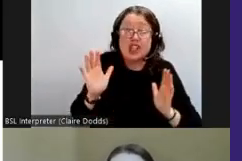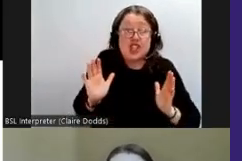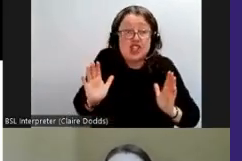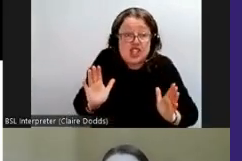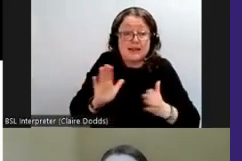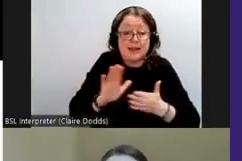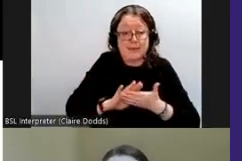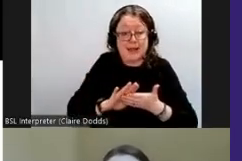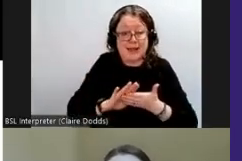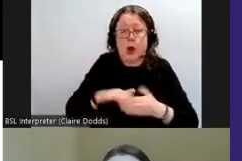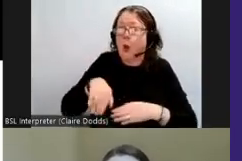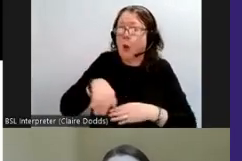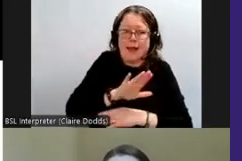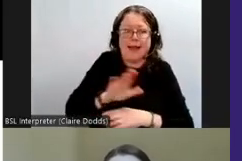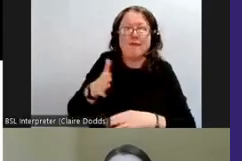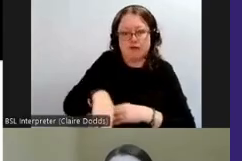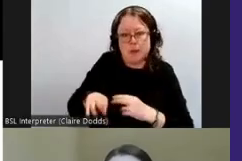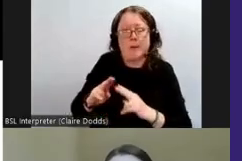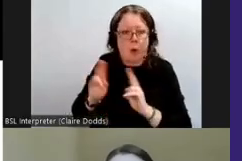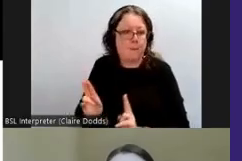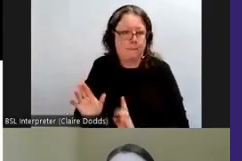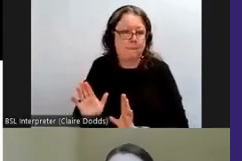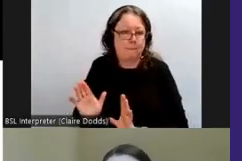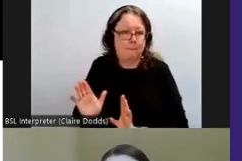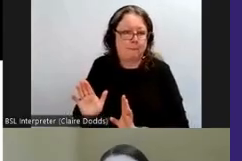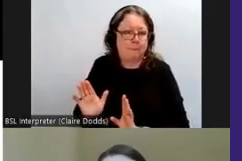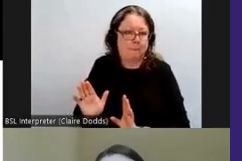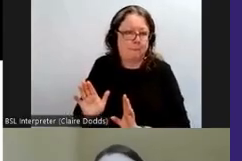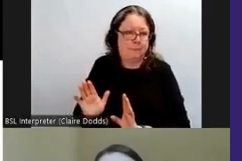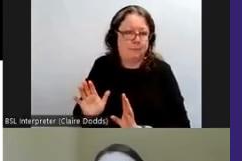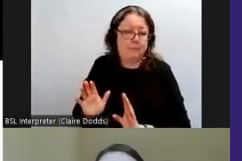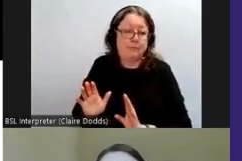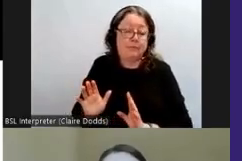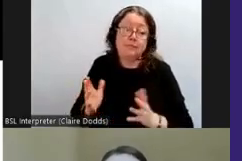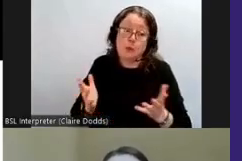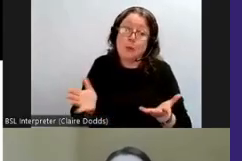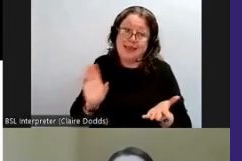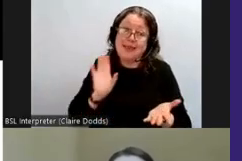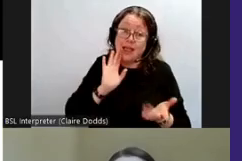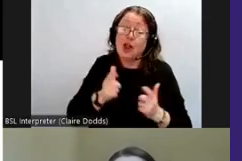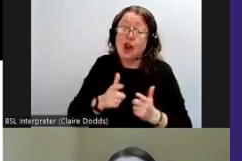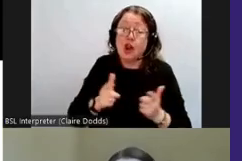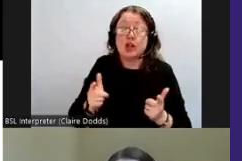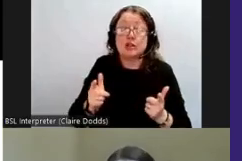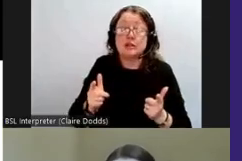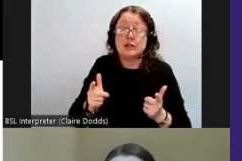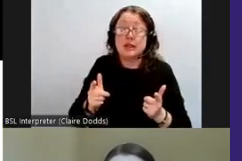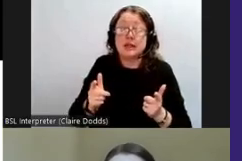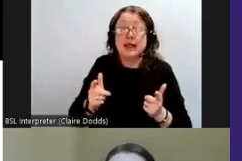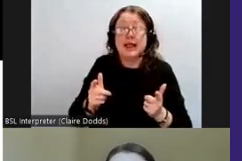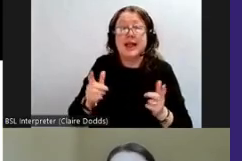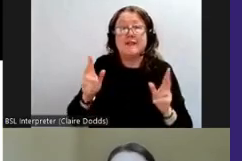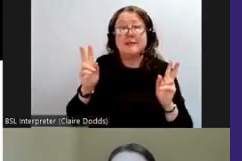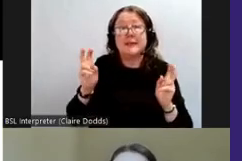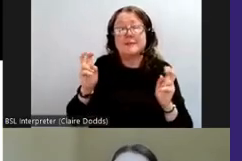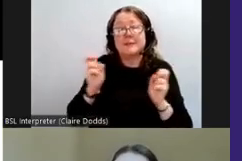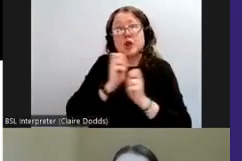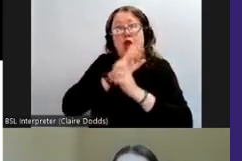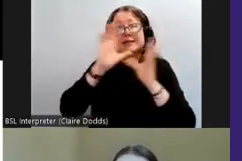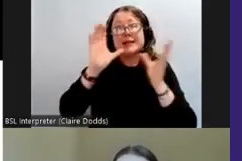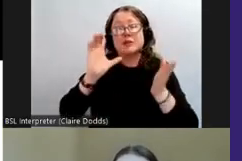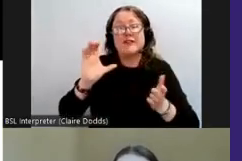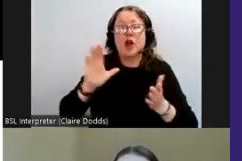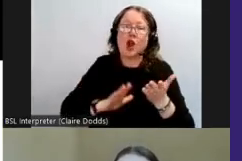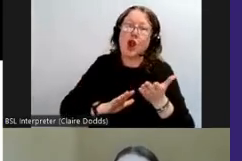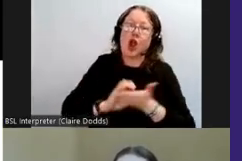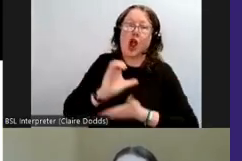So we hear quite a lot as well when we're working with arts and culture and with schools about the cultural capital. And when you've